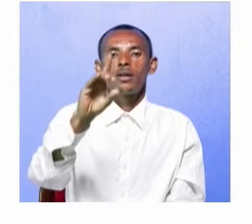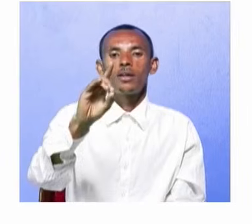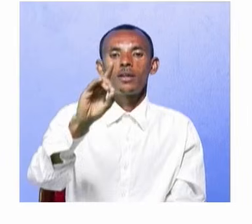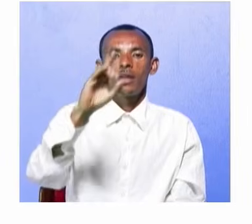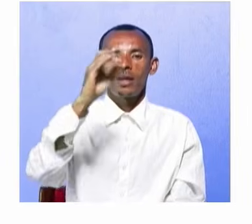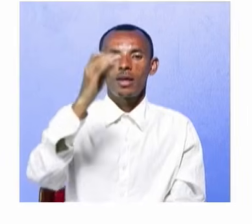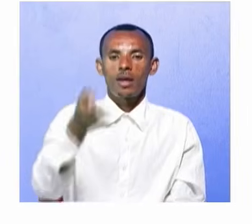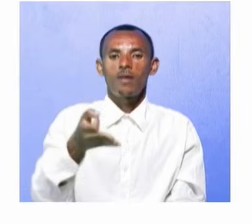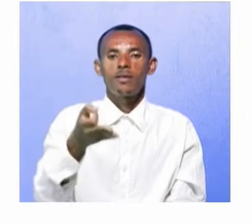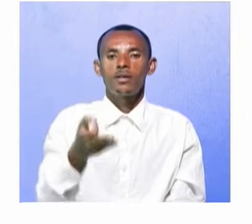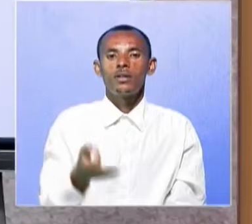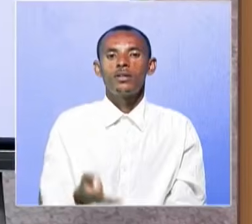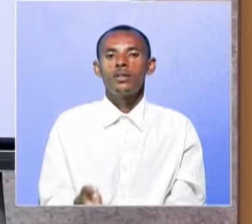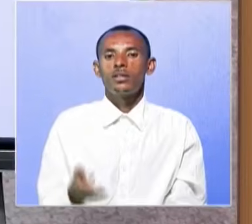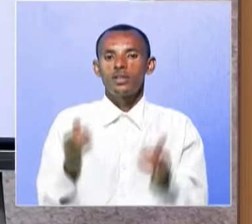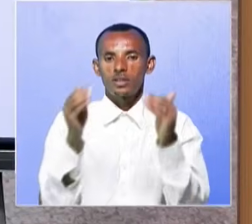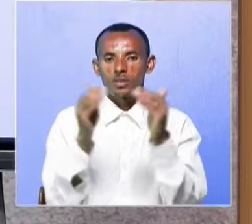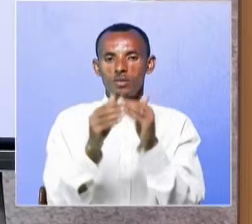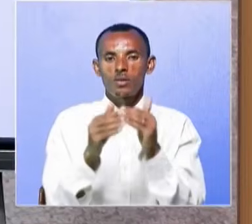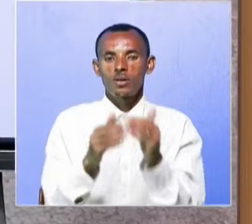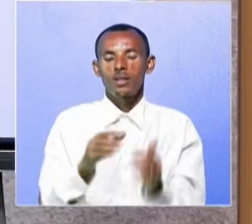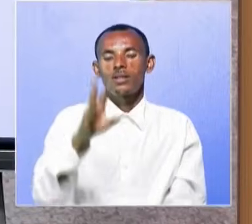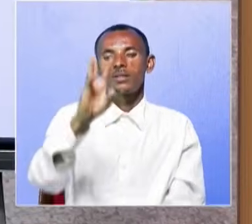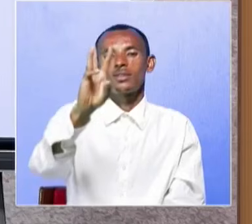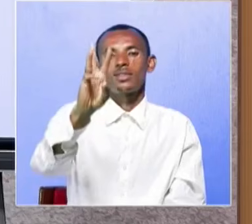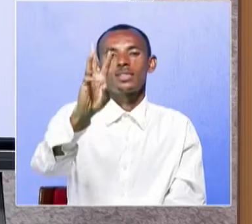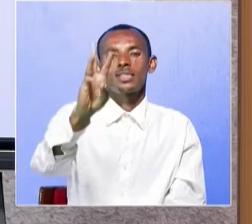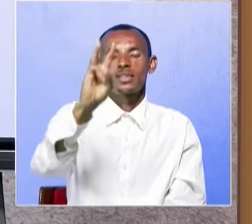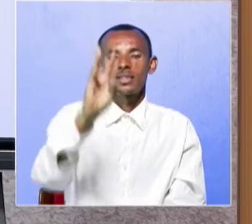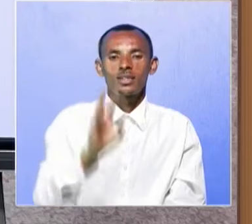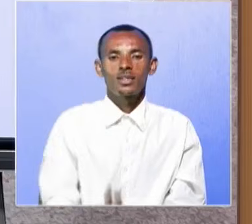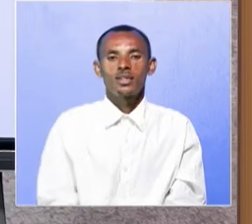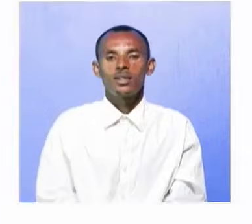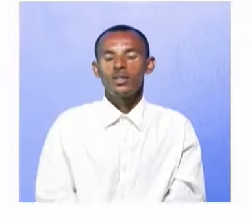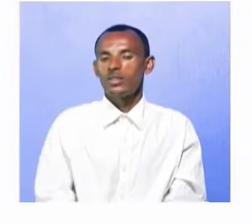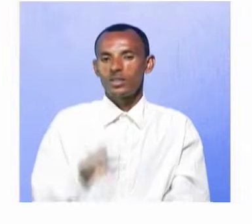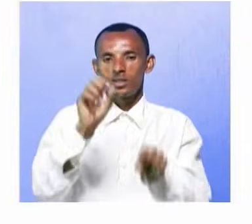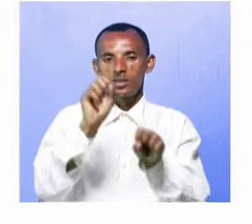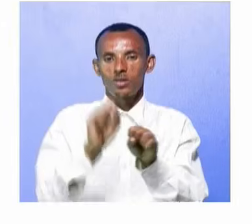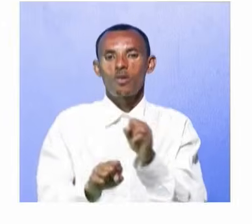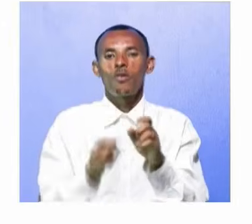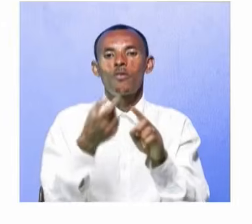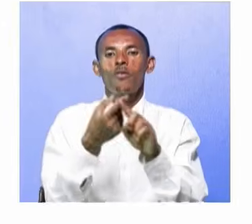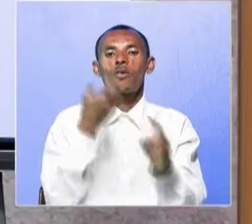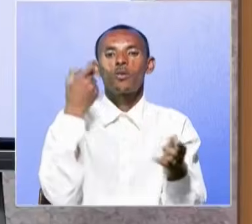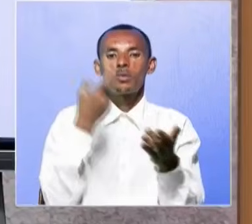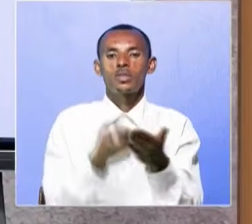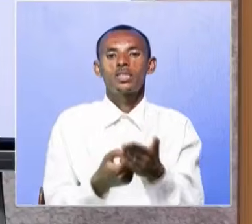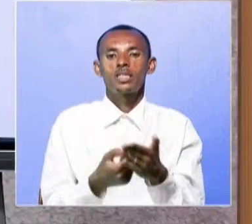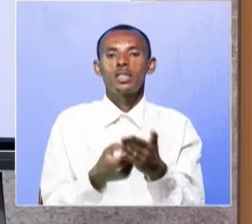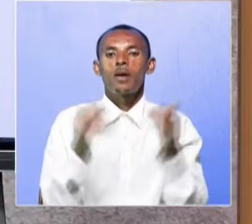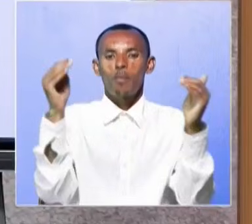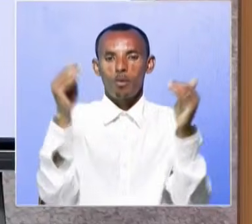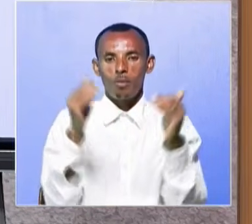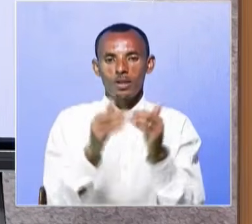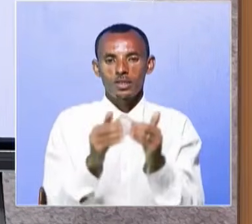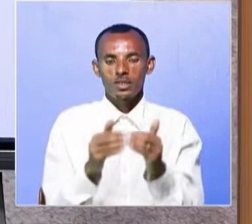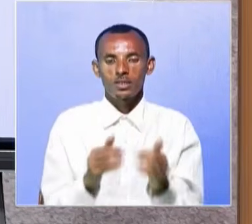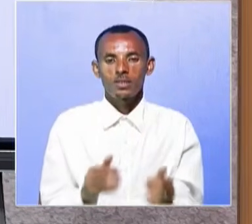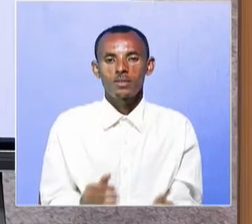DF is 6, okay? So from these proportions,